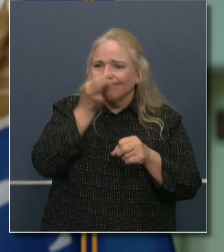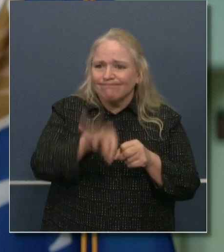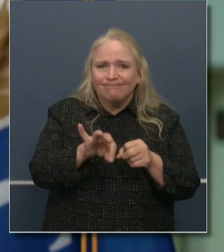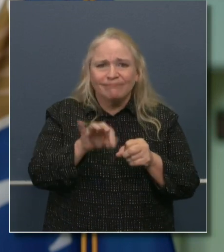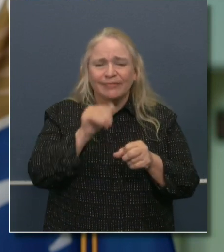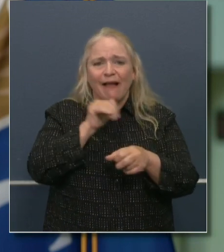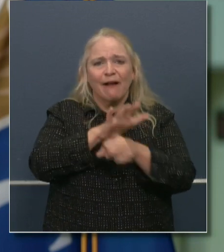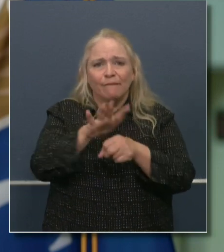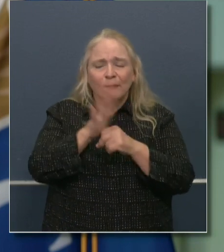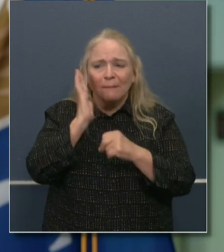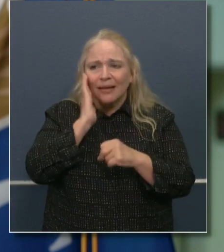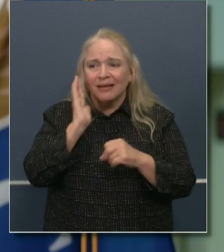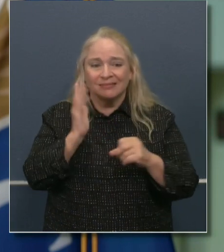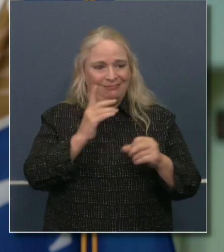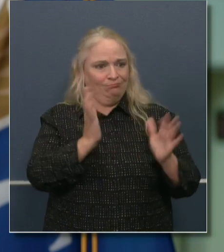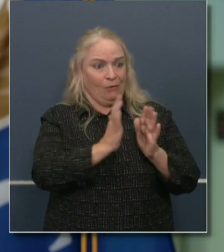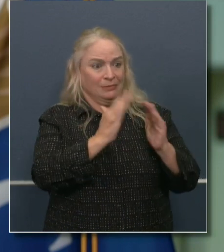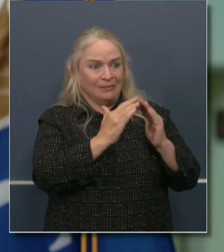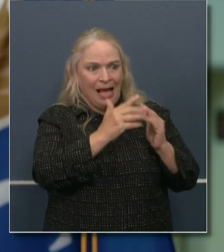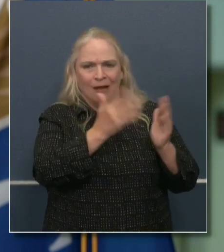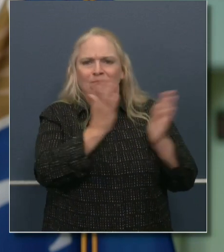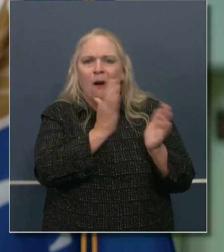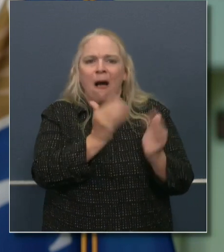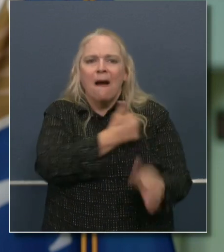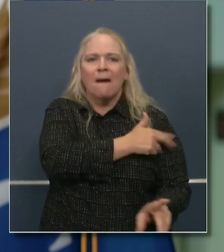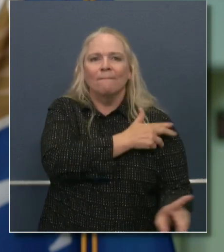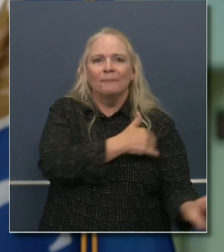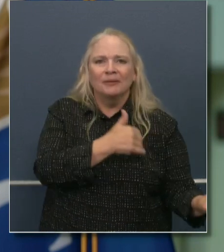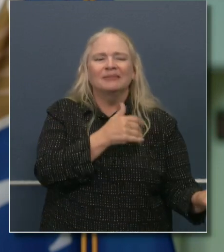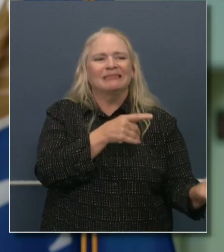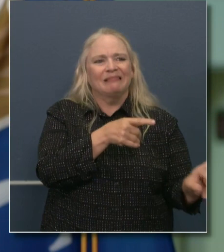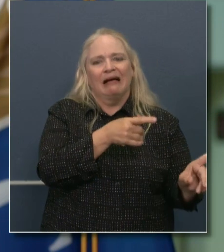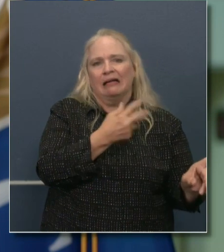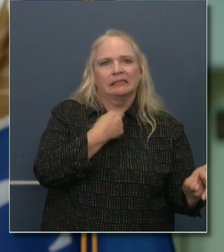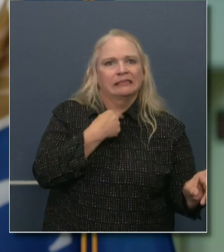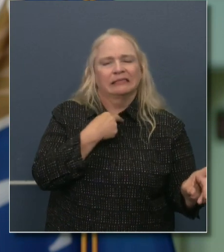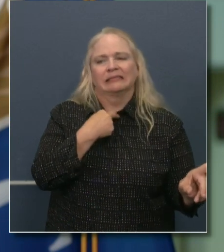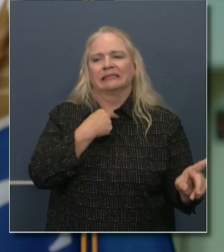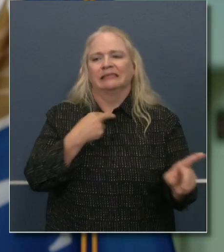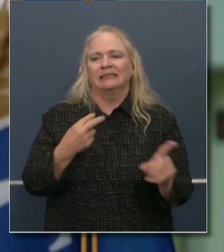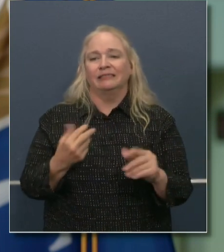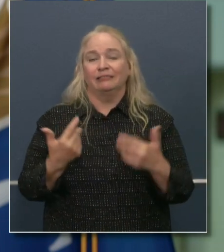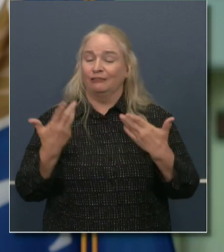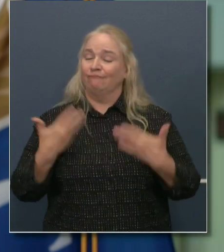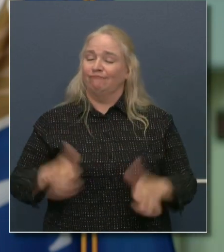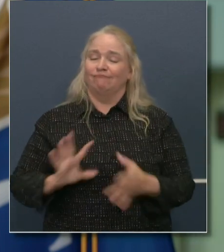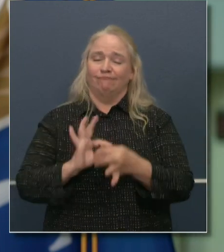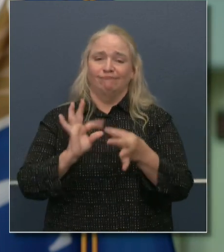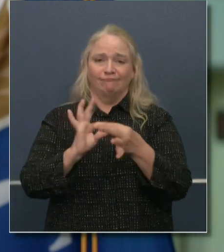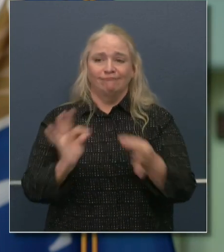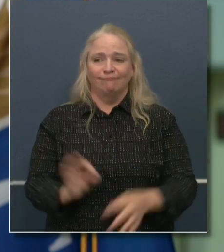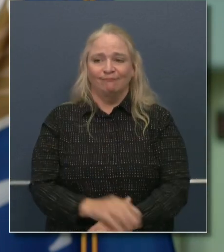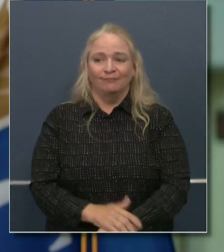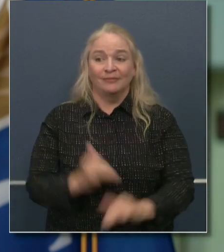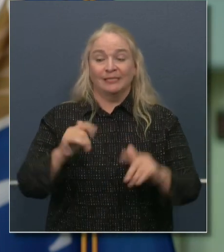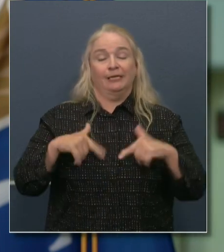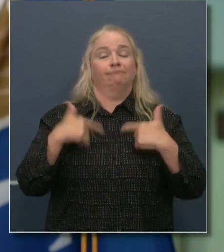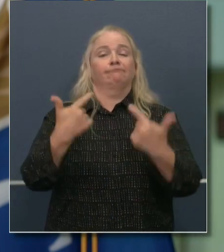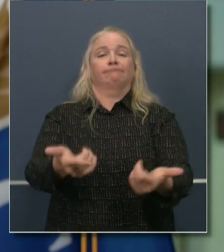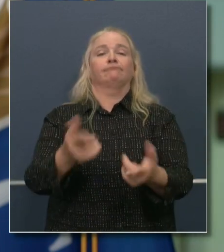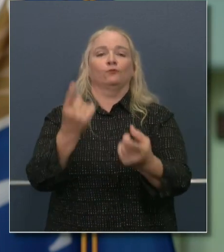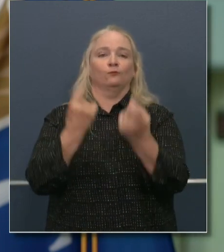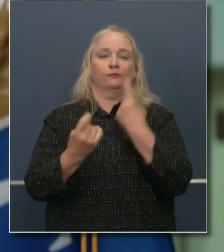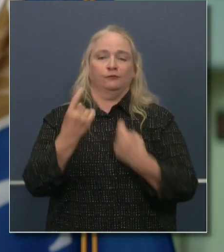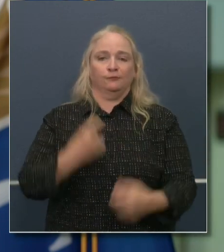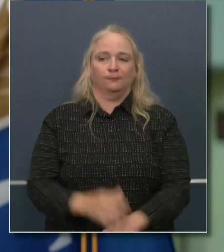are announcing and advancing today. So with that, as always, happy to take any questions. And again,